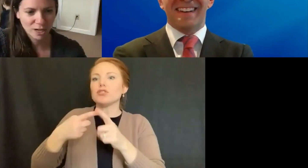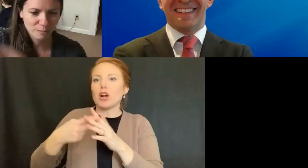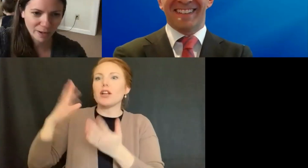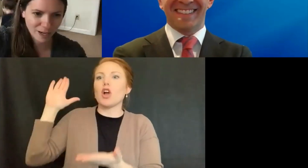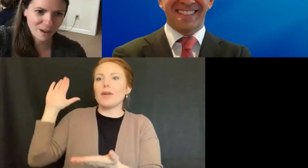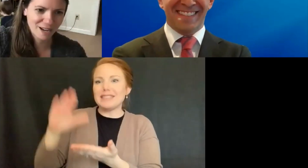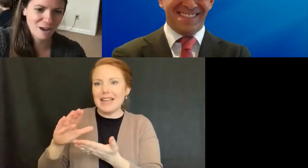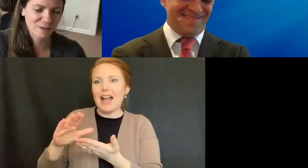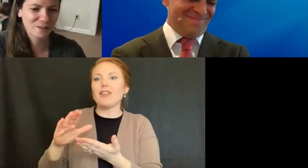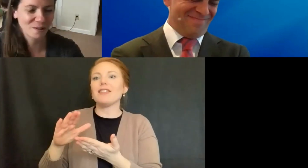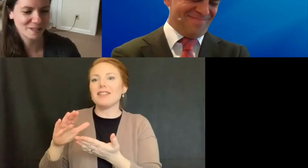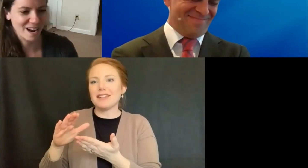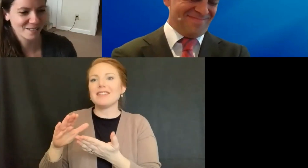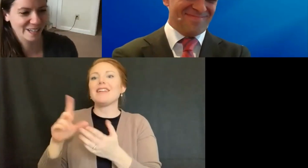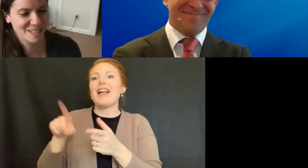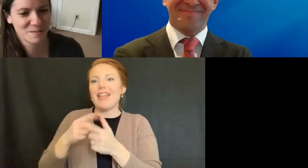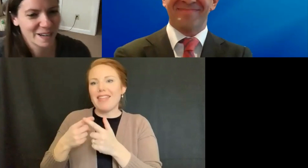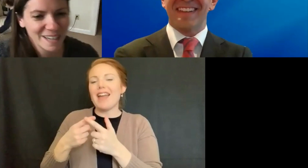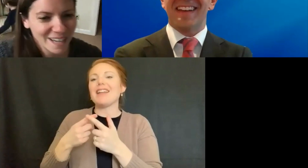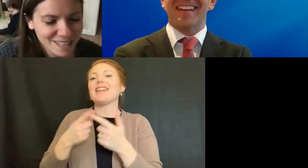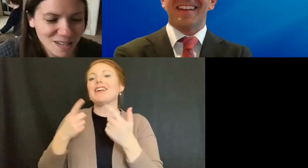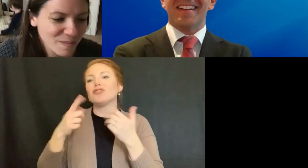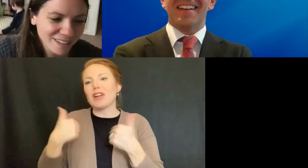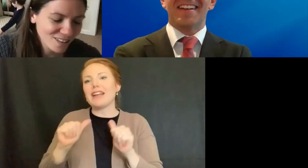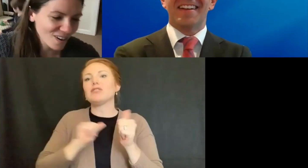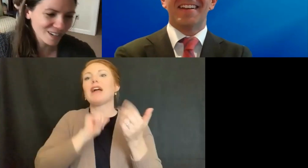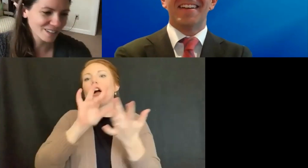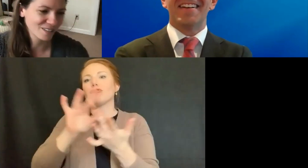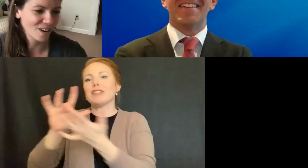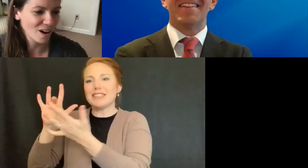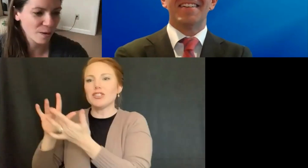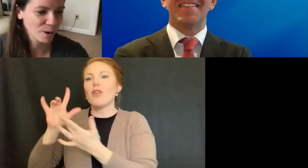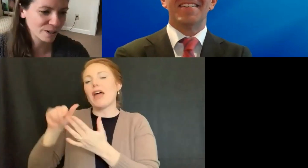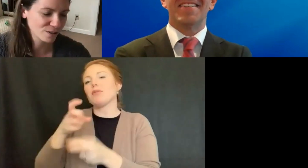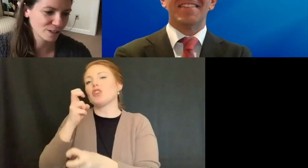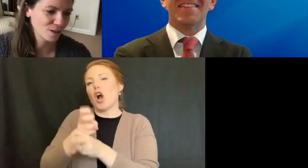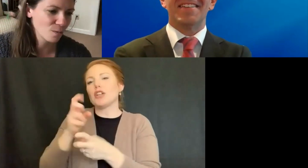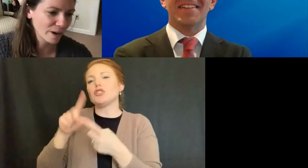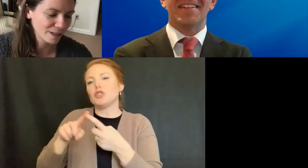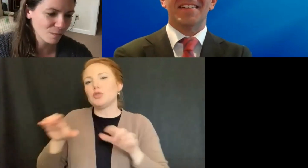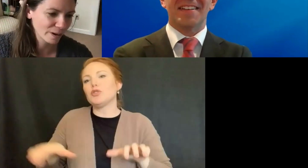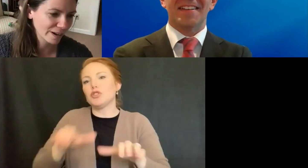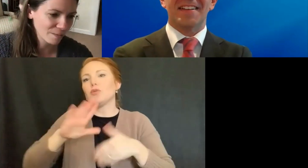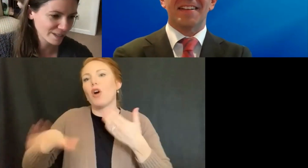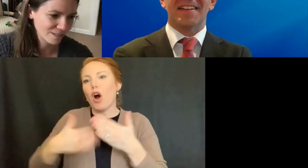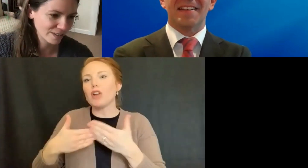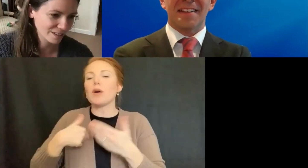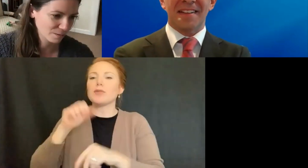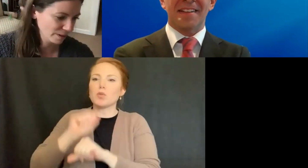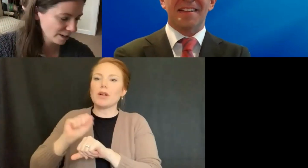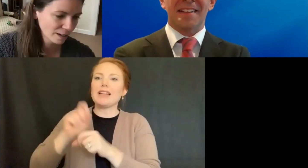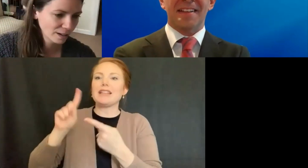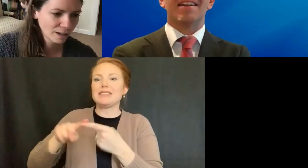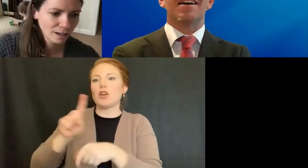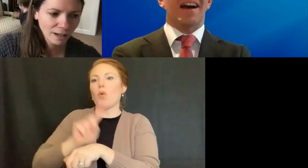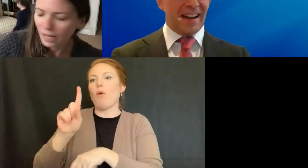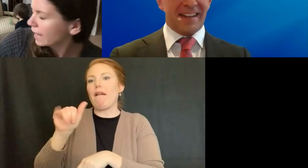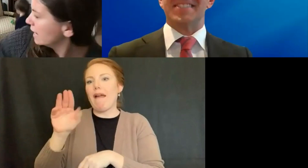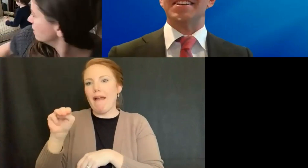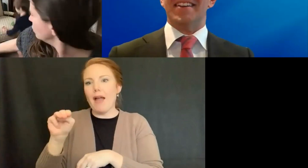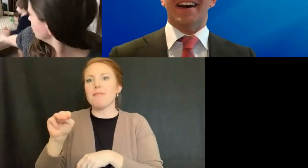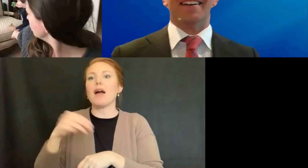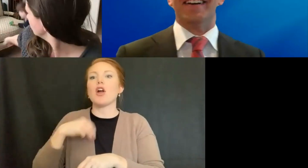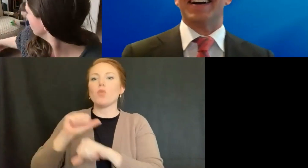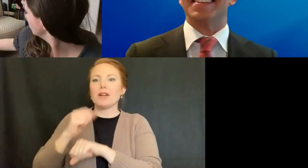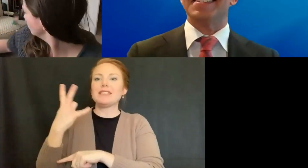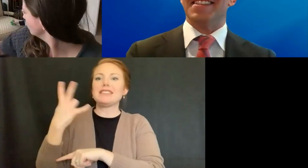I'm trying to pick it back up with cold outreach, but it's hard to do it all. I work usually till 1 in the morning. I work 7 days a week. I